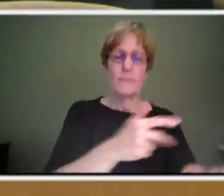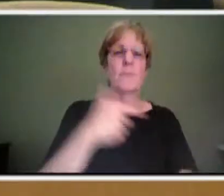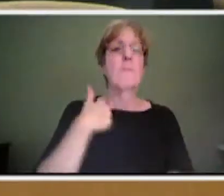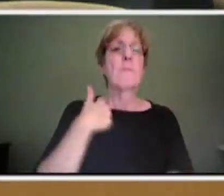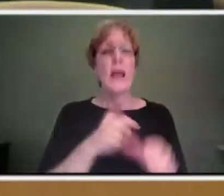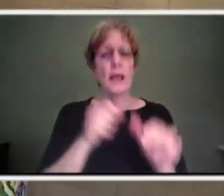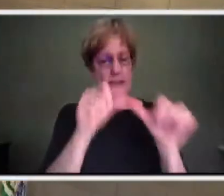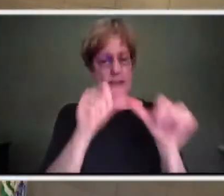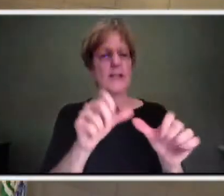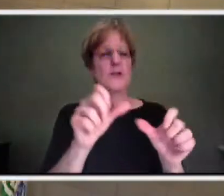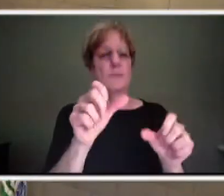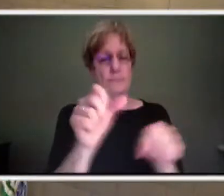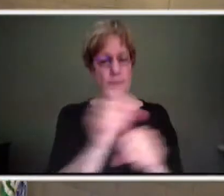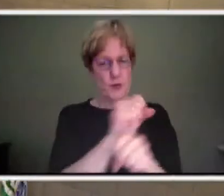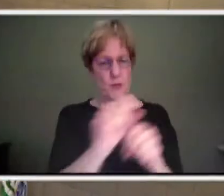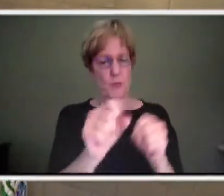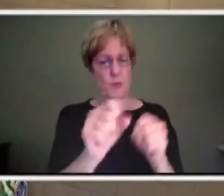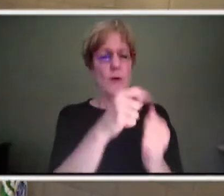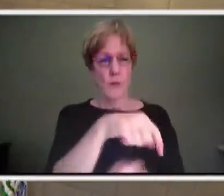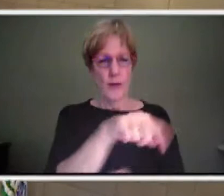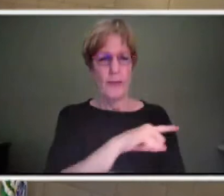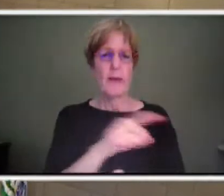can. Thank you for your time.